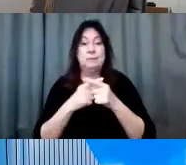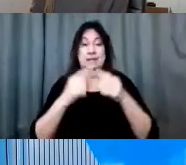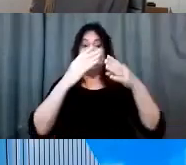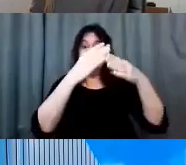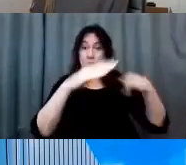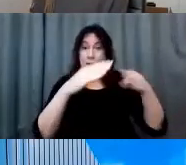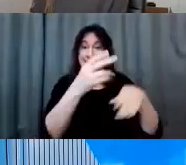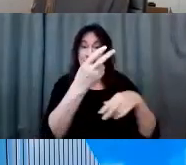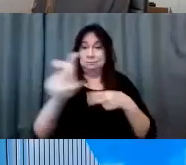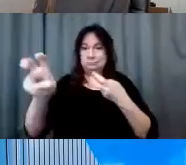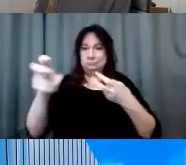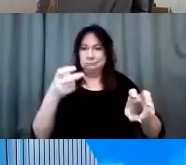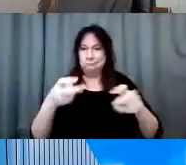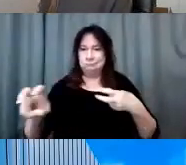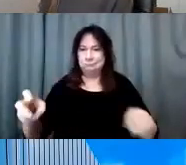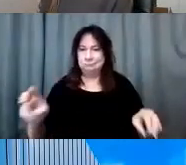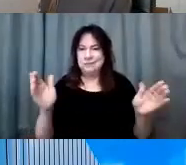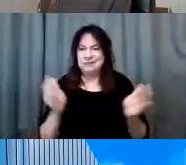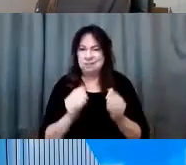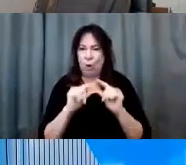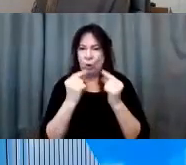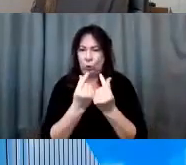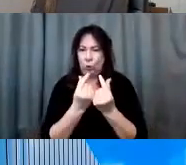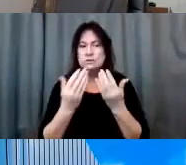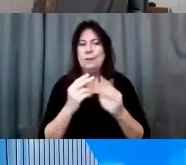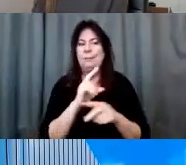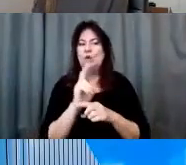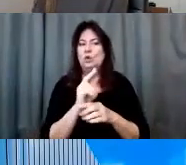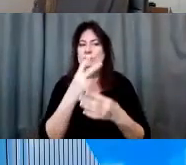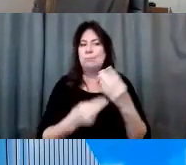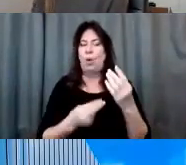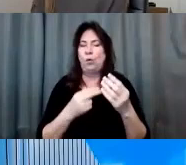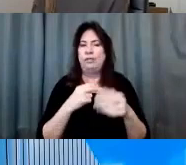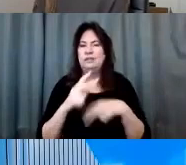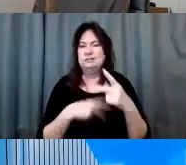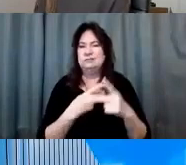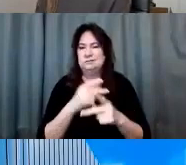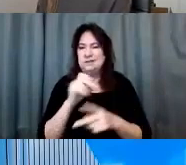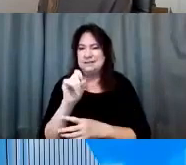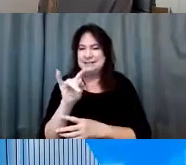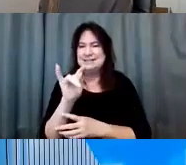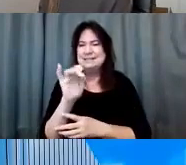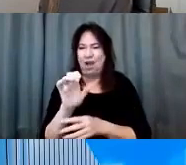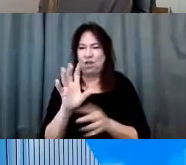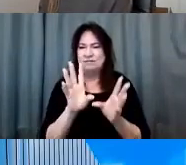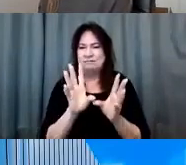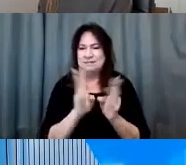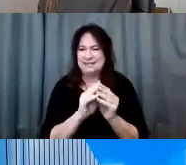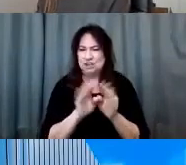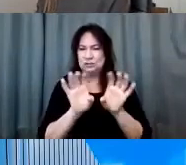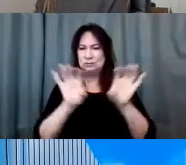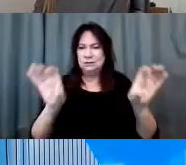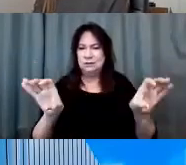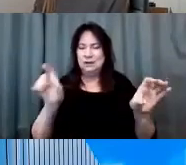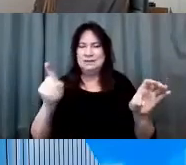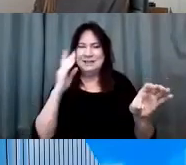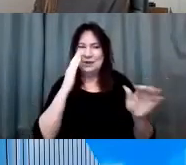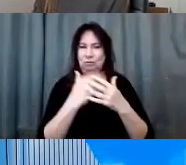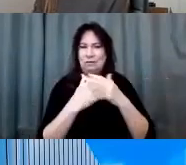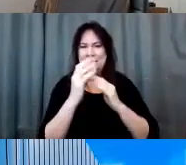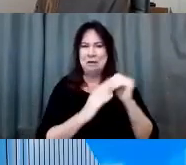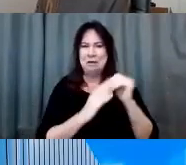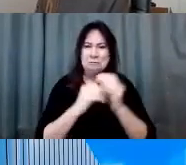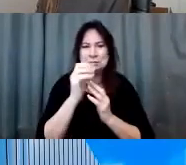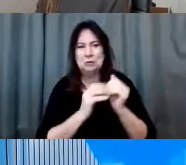into smaller groups, you may utilize both session styles. So we will need to make sure everyone is comfortable with